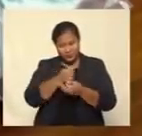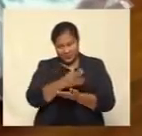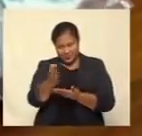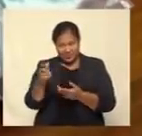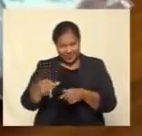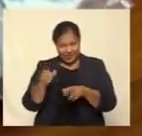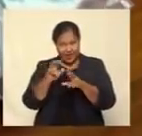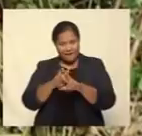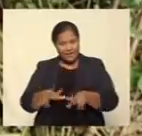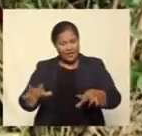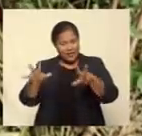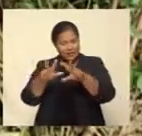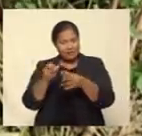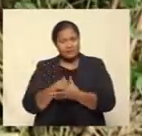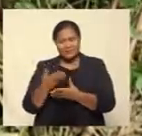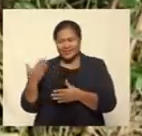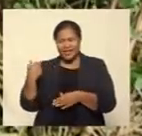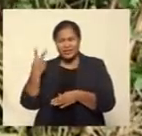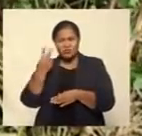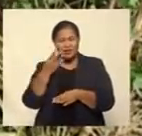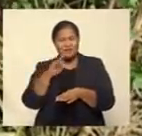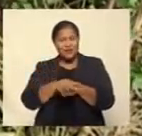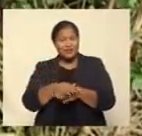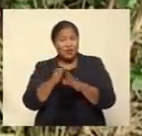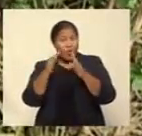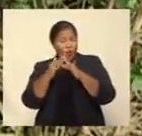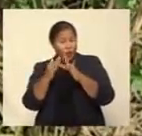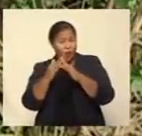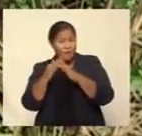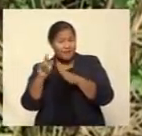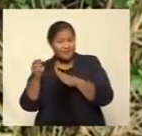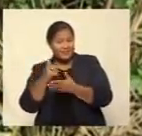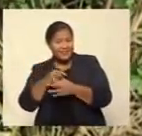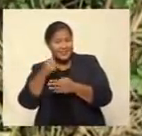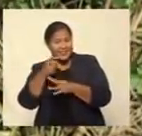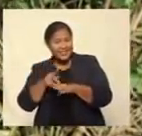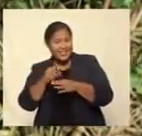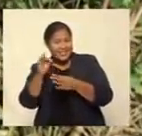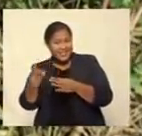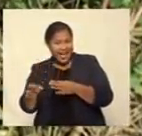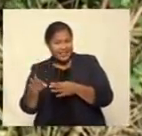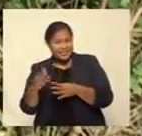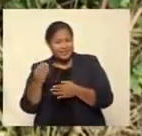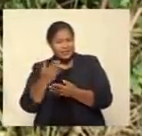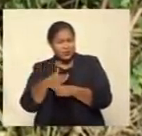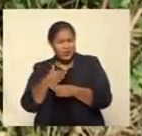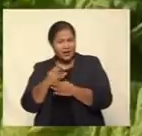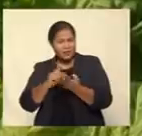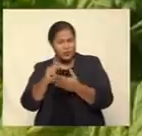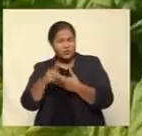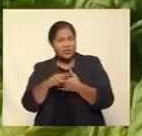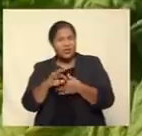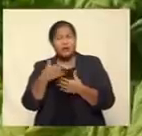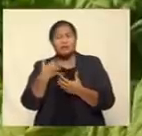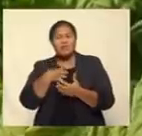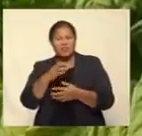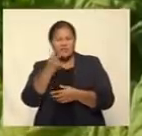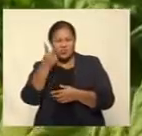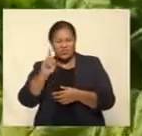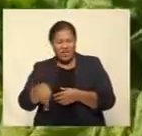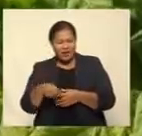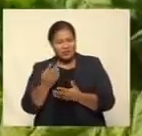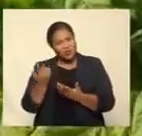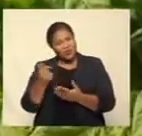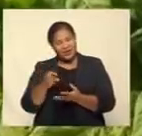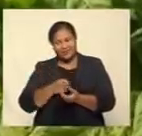Over the last 12 months, through the Home Garden Initiative, more than 52,000 packages of seeds have been distributed. Dr.